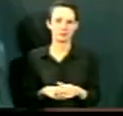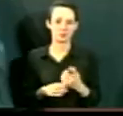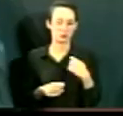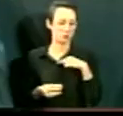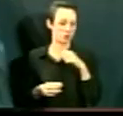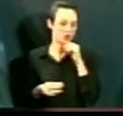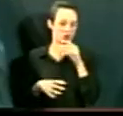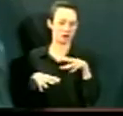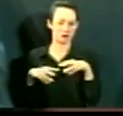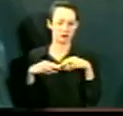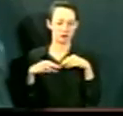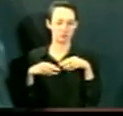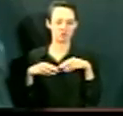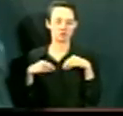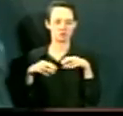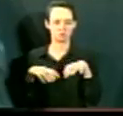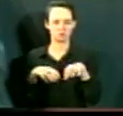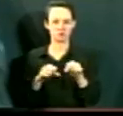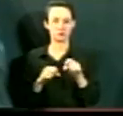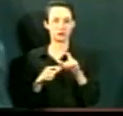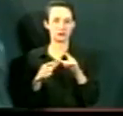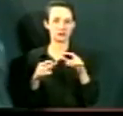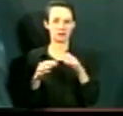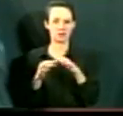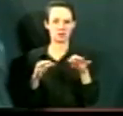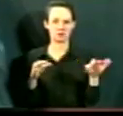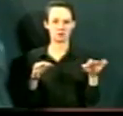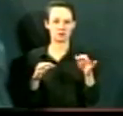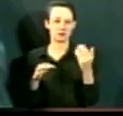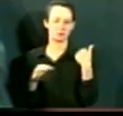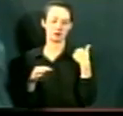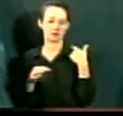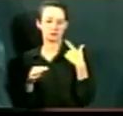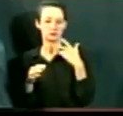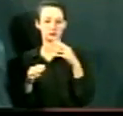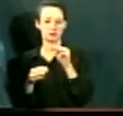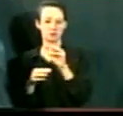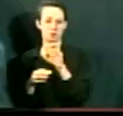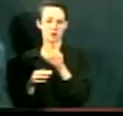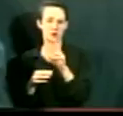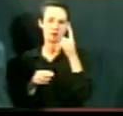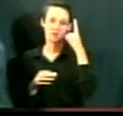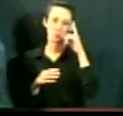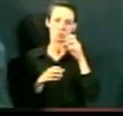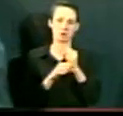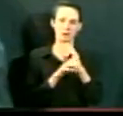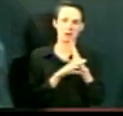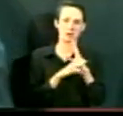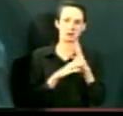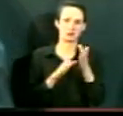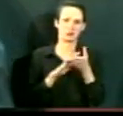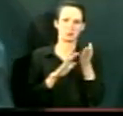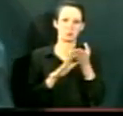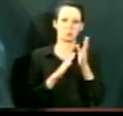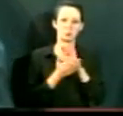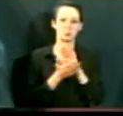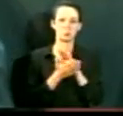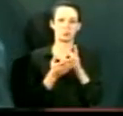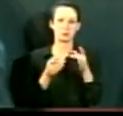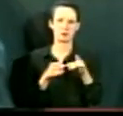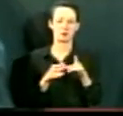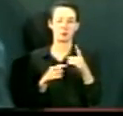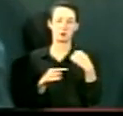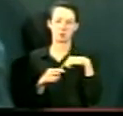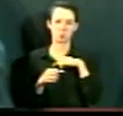adopt the language in the proposed MOU in an attempt to try to prevent the operation of the schools from happening. We continued